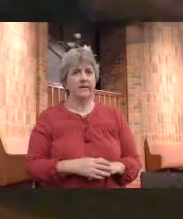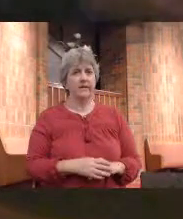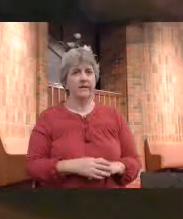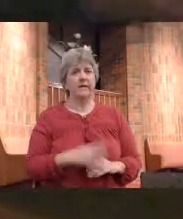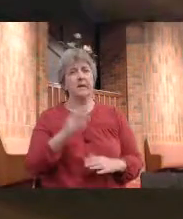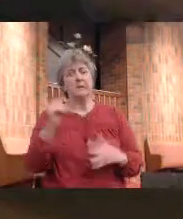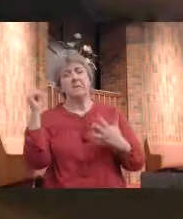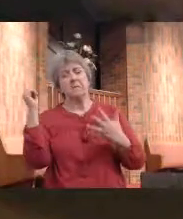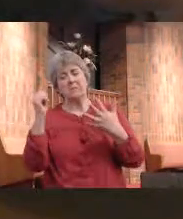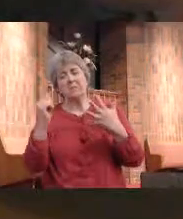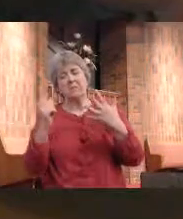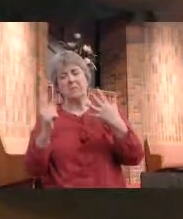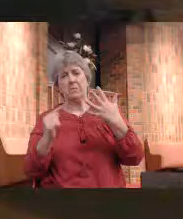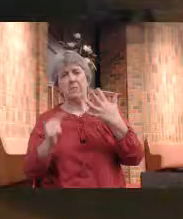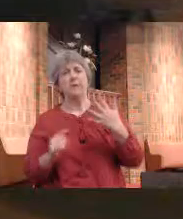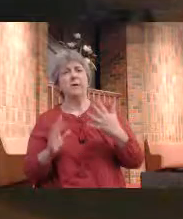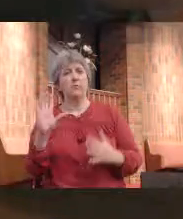live.